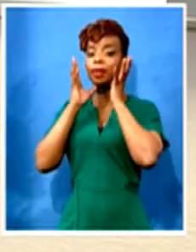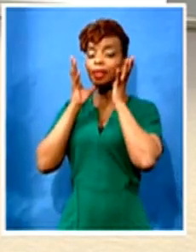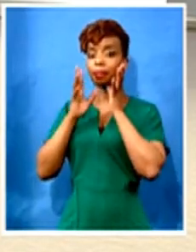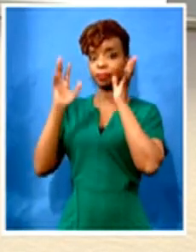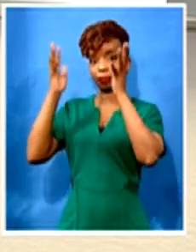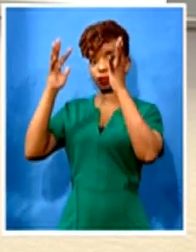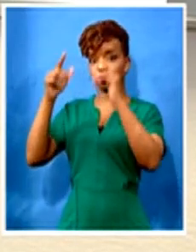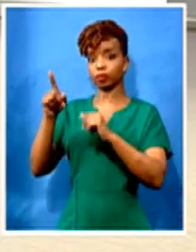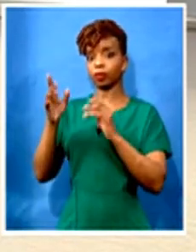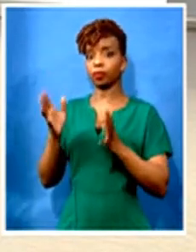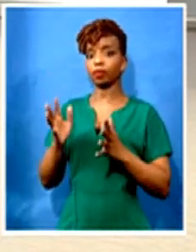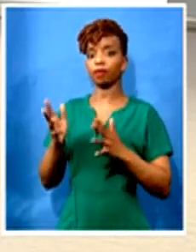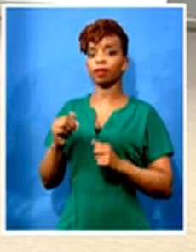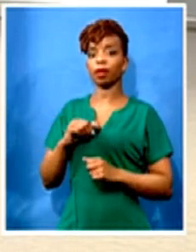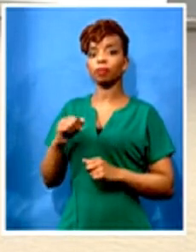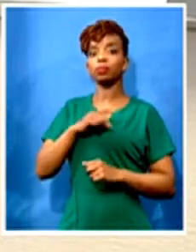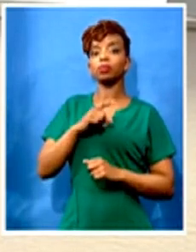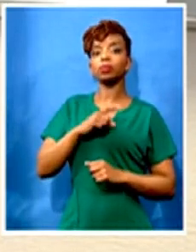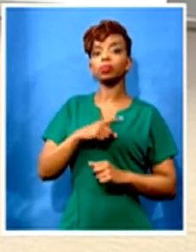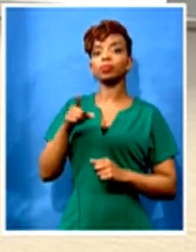president of Zimbabwe and former general secretary of